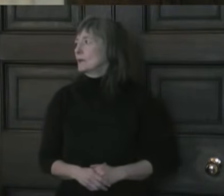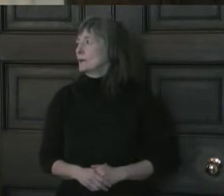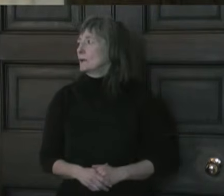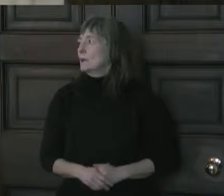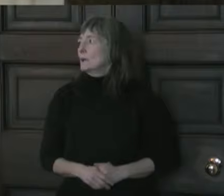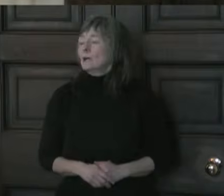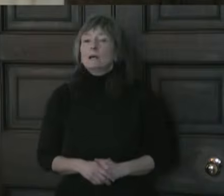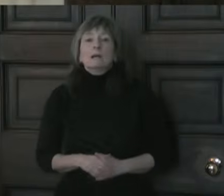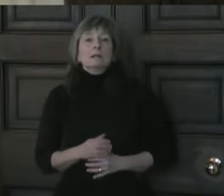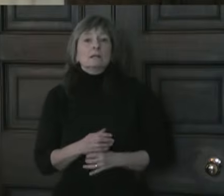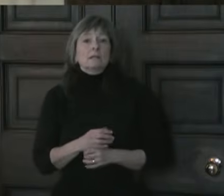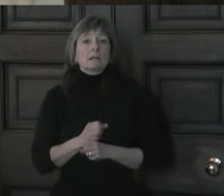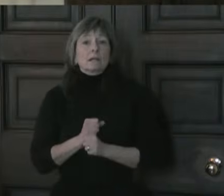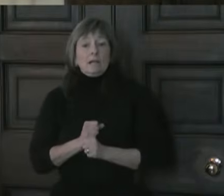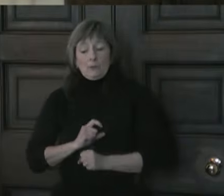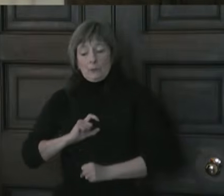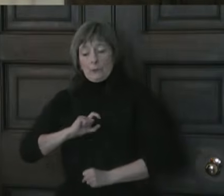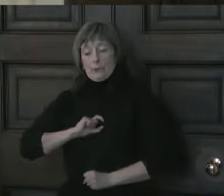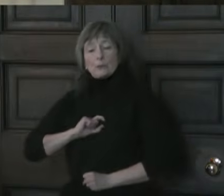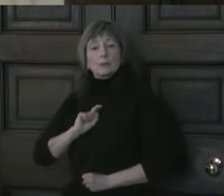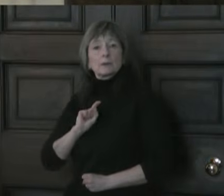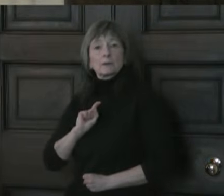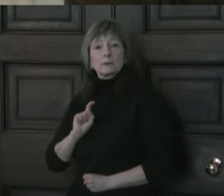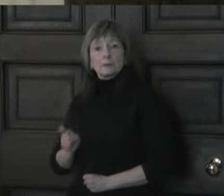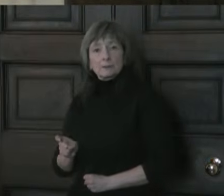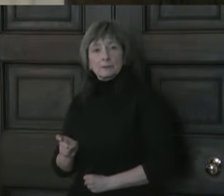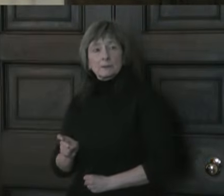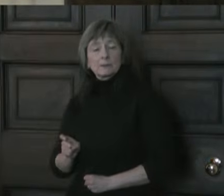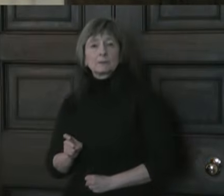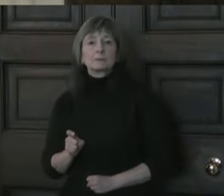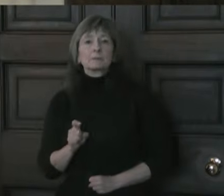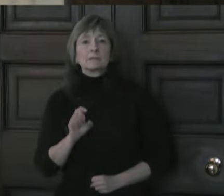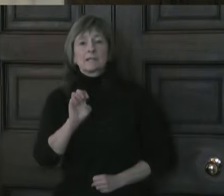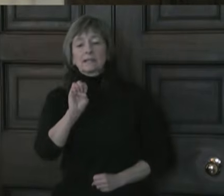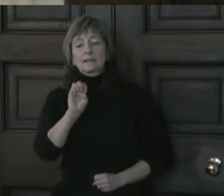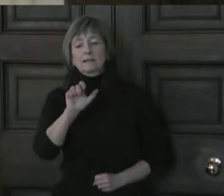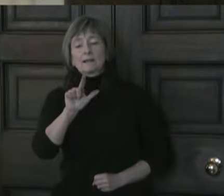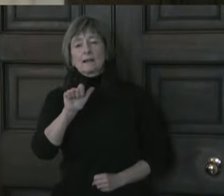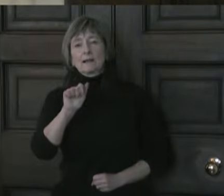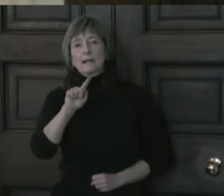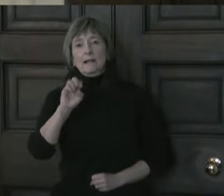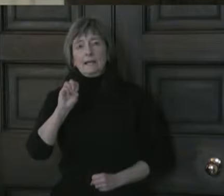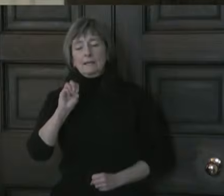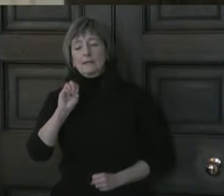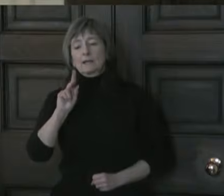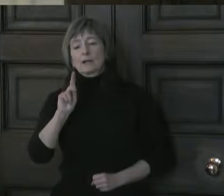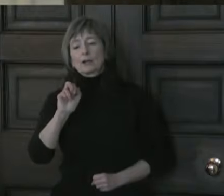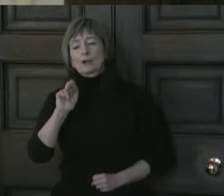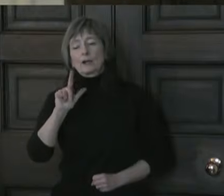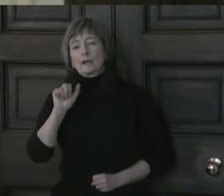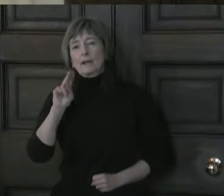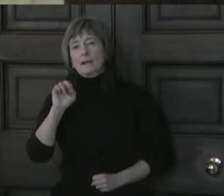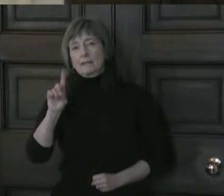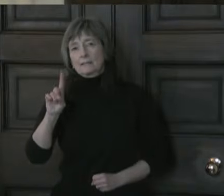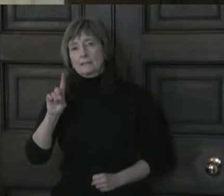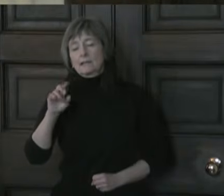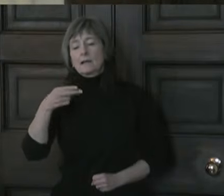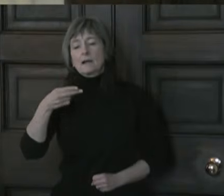To receive the Order of Newfoundland and Labrador, Elaine Kirkland Huckster.